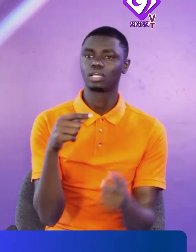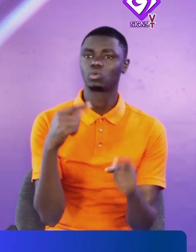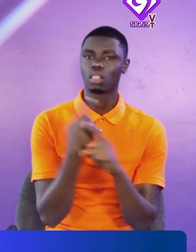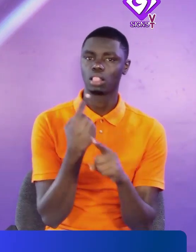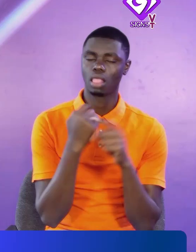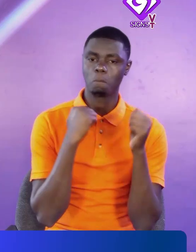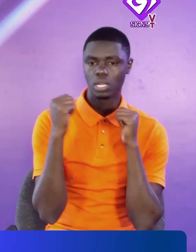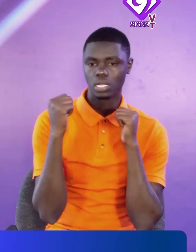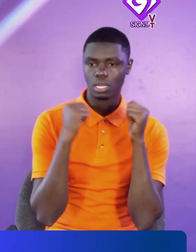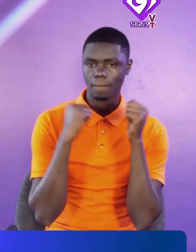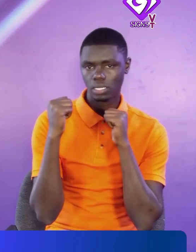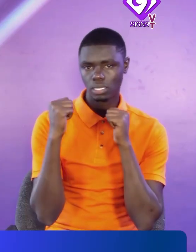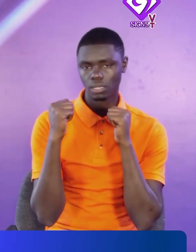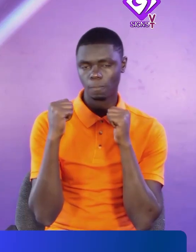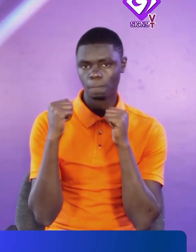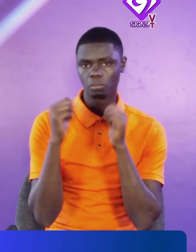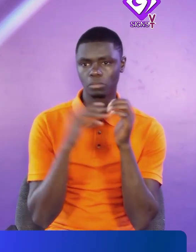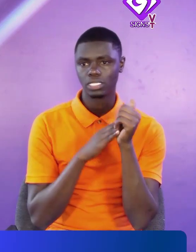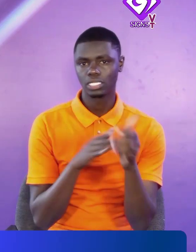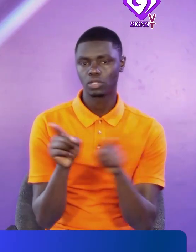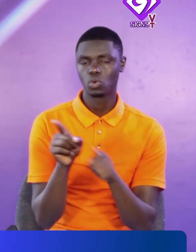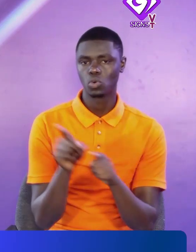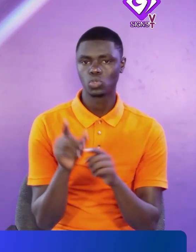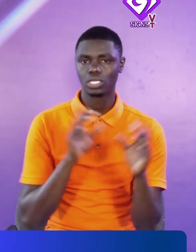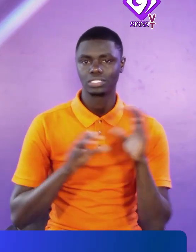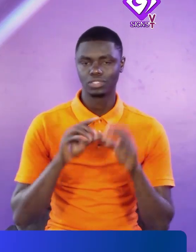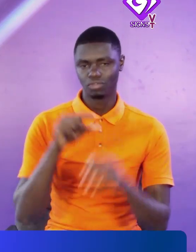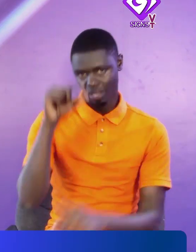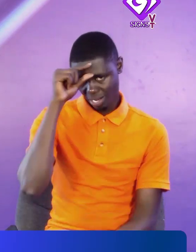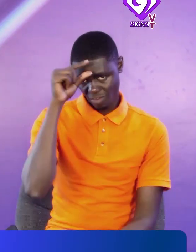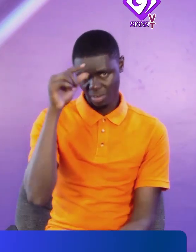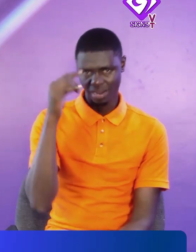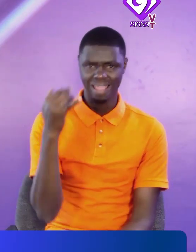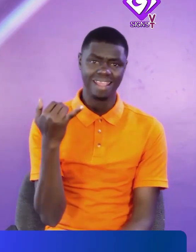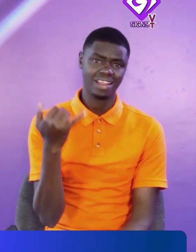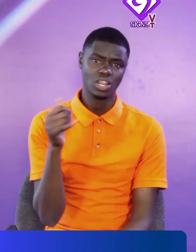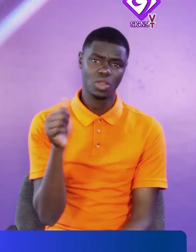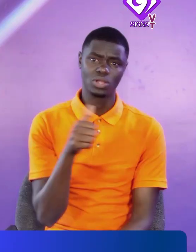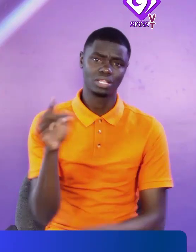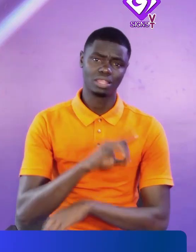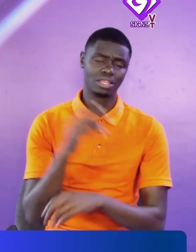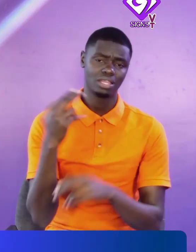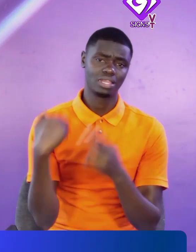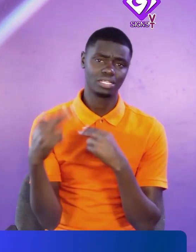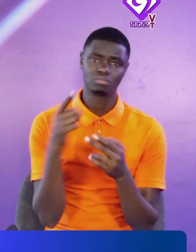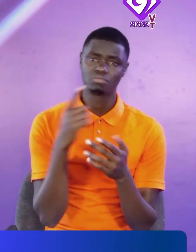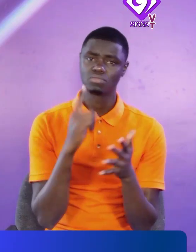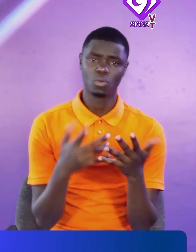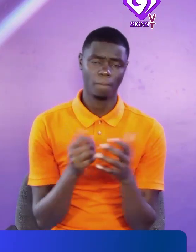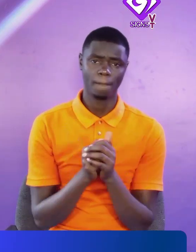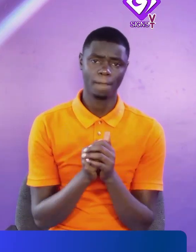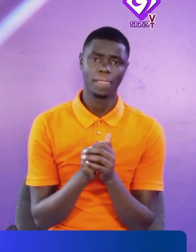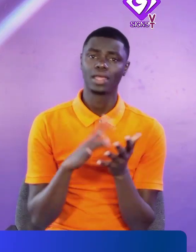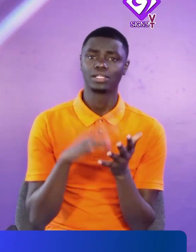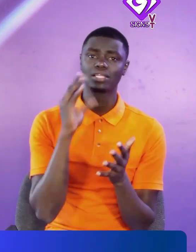and both civilian governments. Now, it is another day in history, and we always say it's always a learning